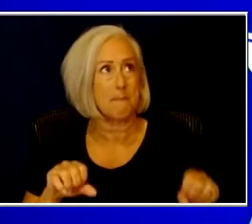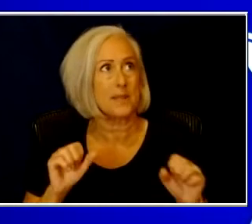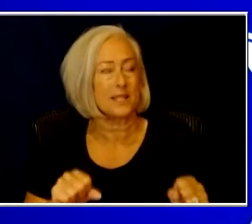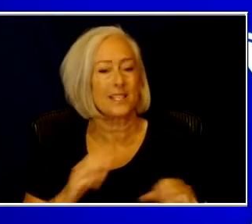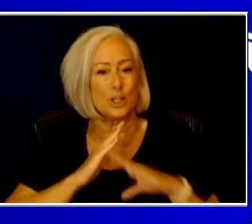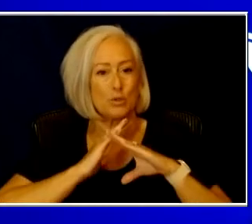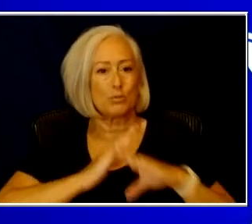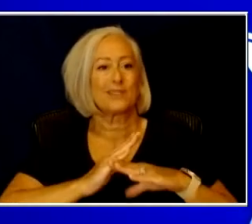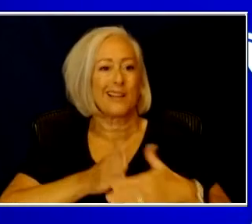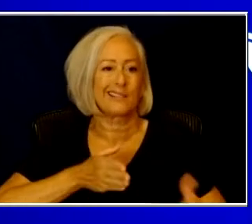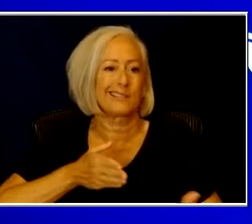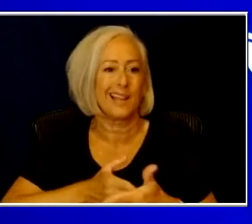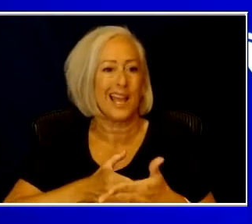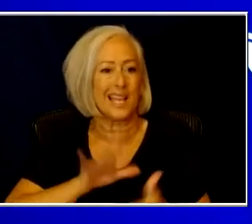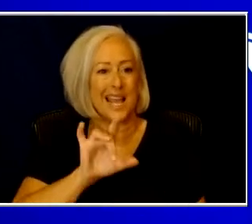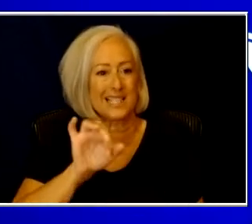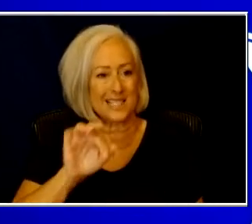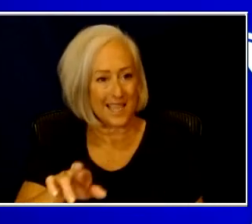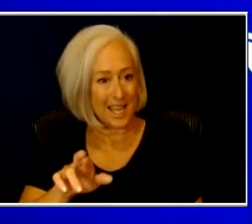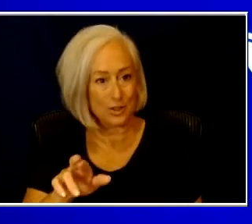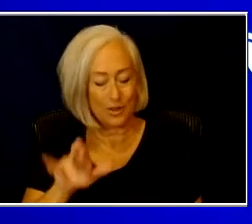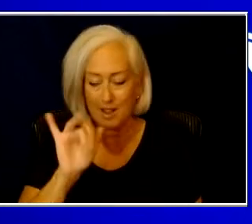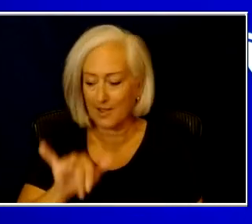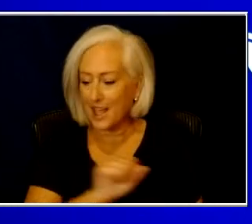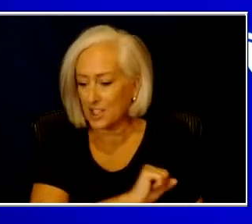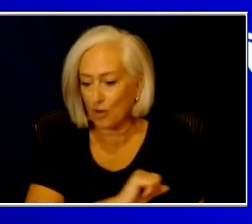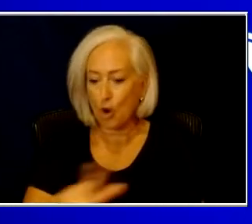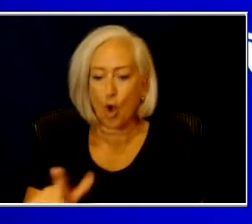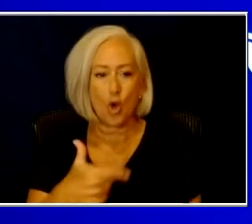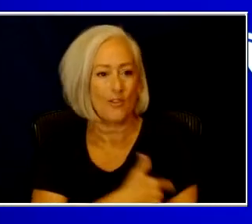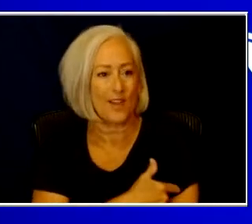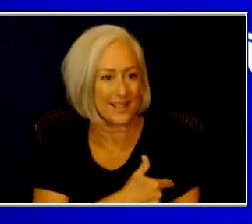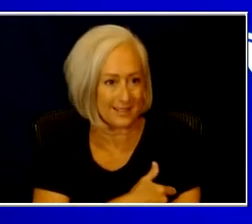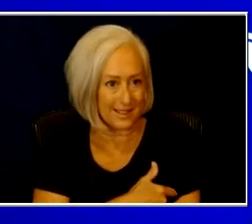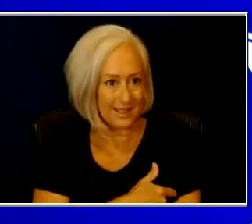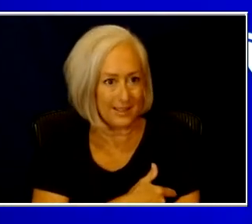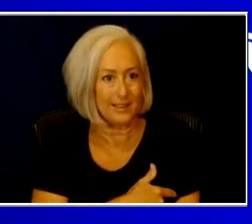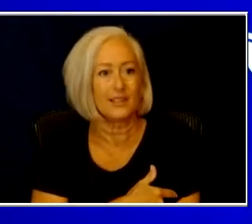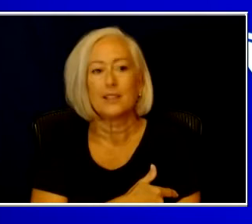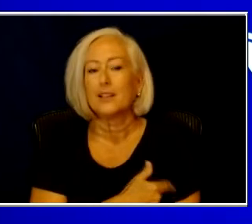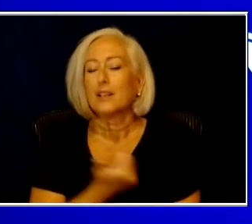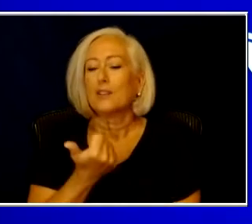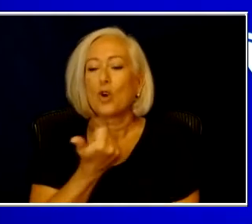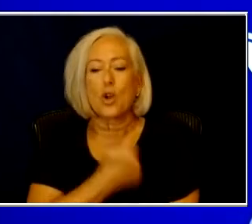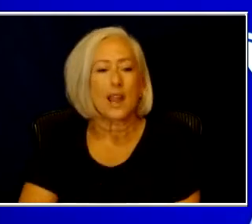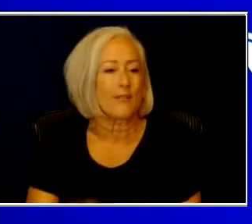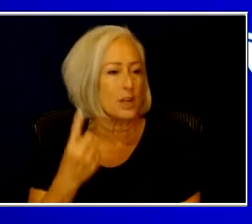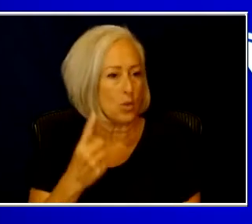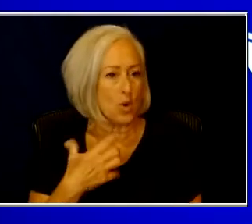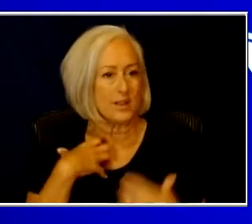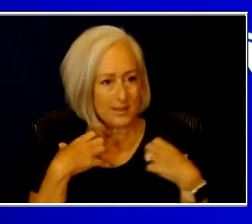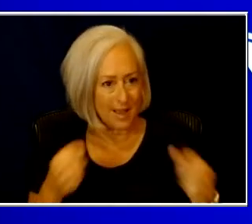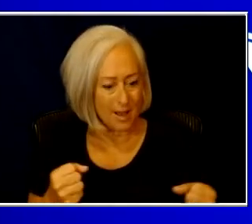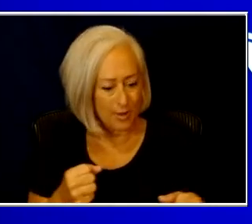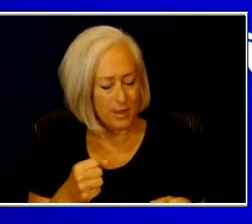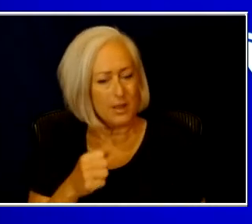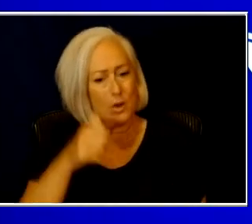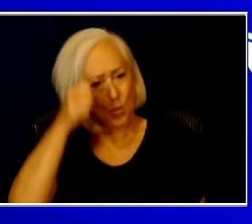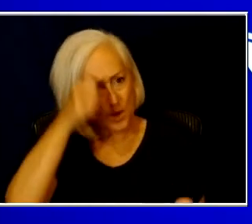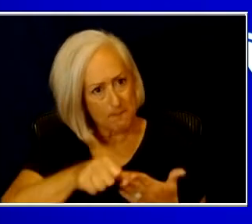think this goes to all vaccines and really public health and your individual health. Remembering to stay up to date with